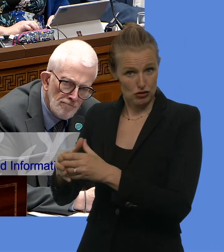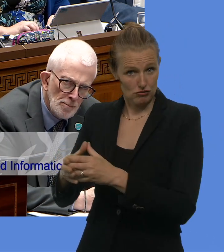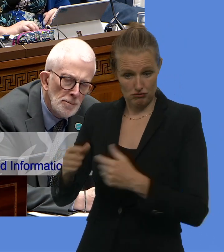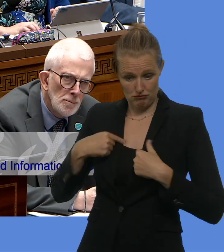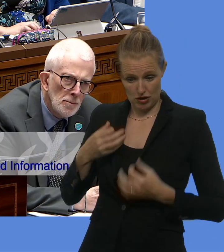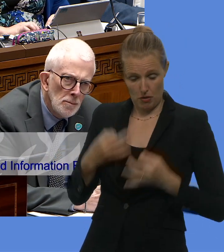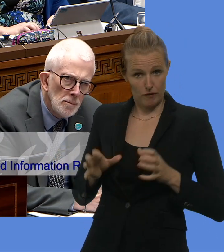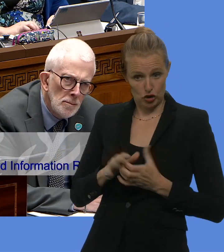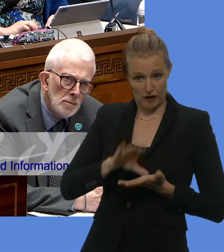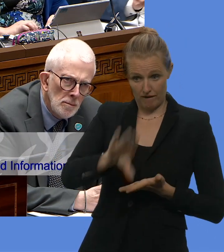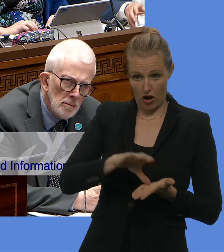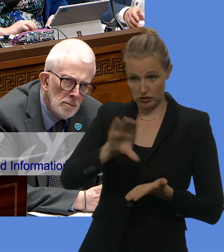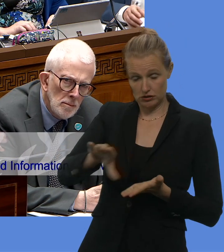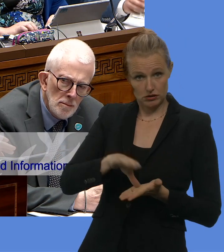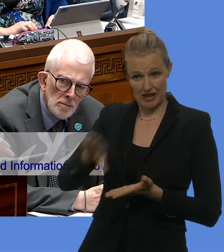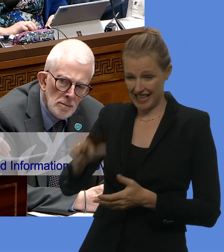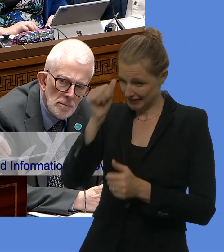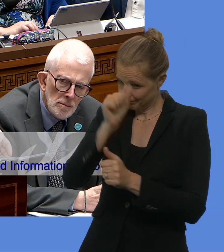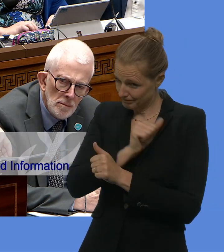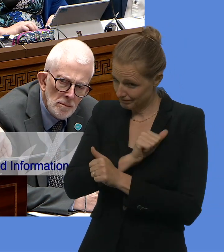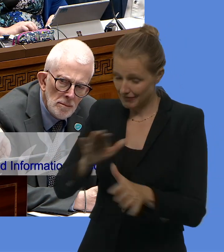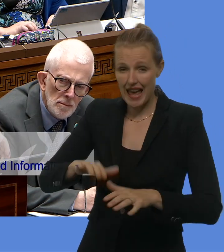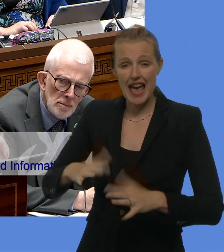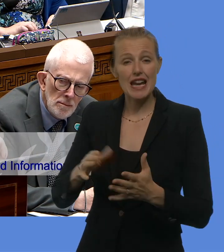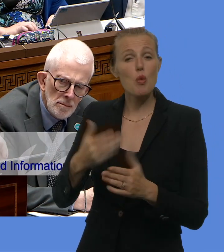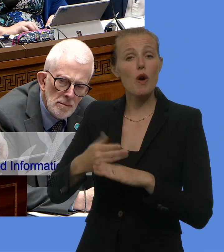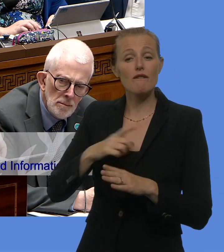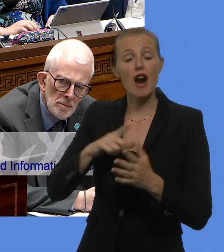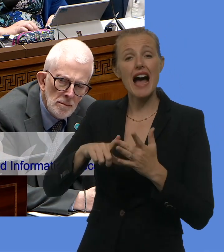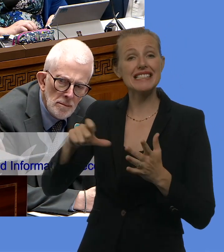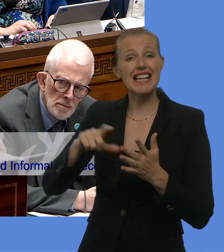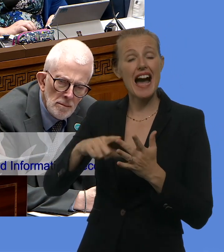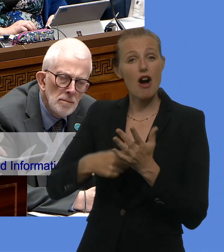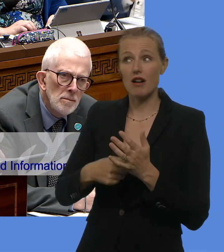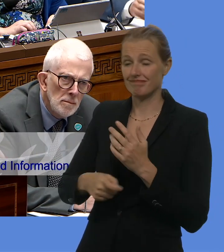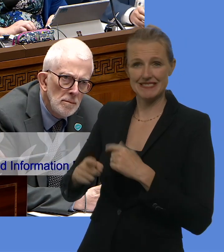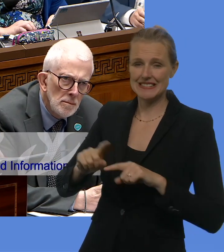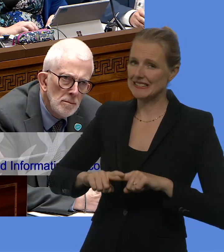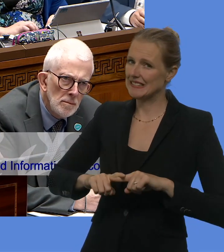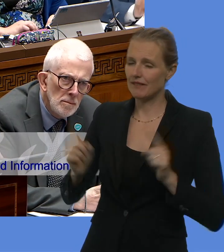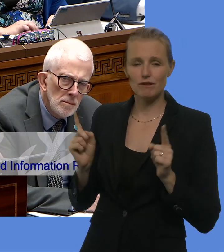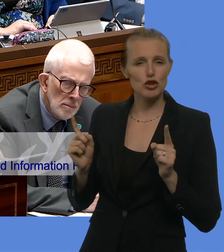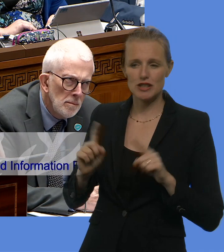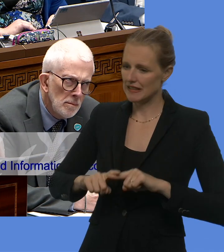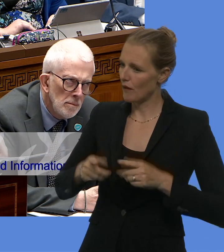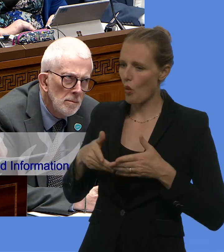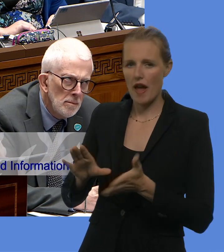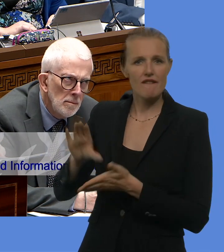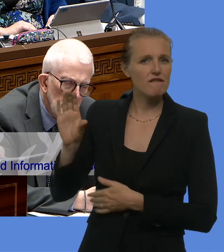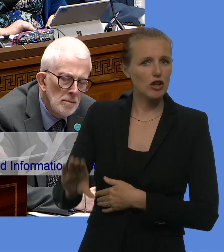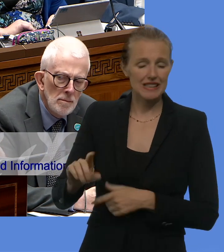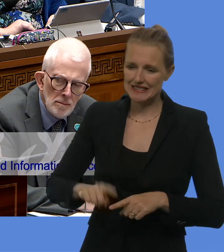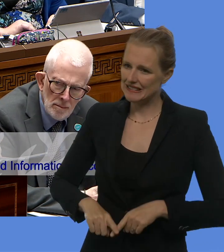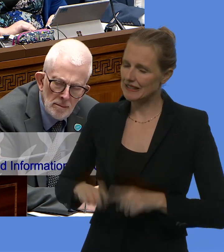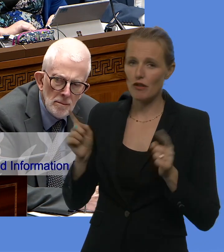of Justice that any work done for the ICRIR is a separate line of accounting. It needs to be treated as such, and it needs to be